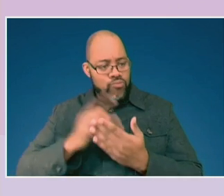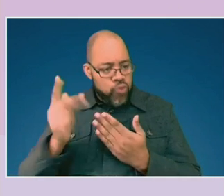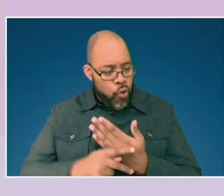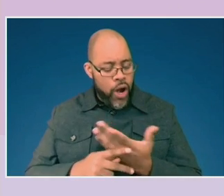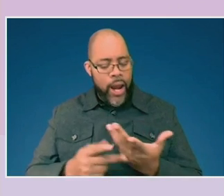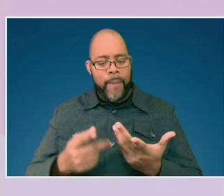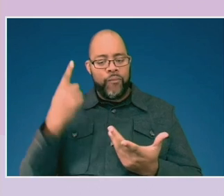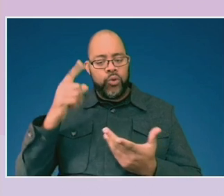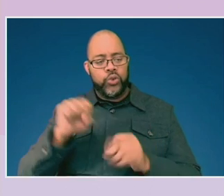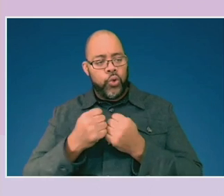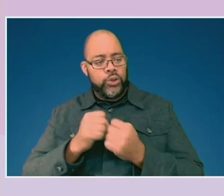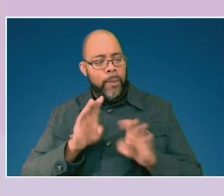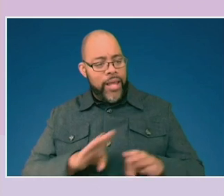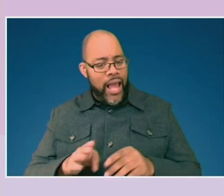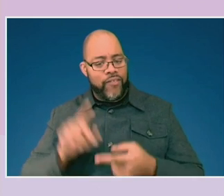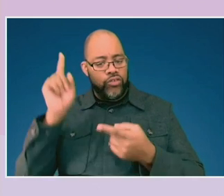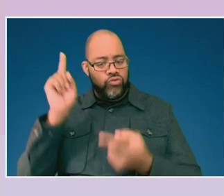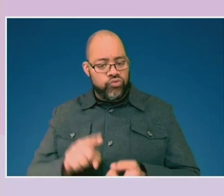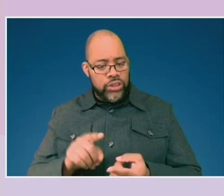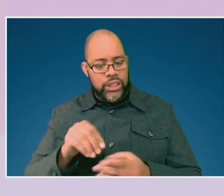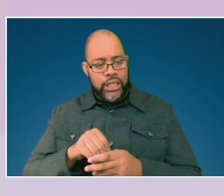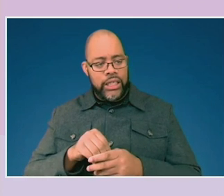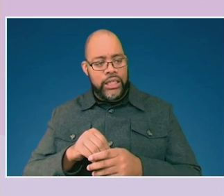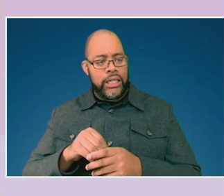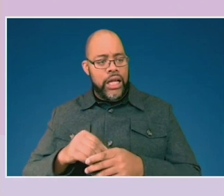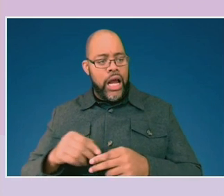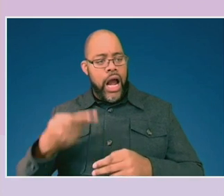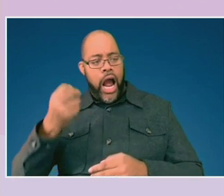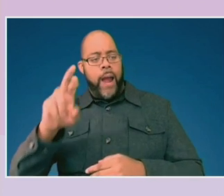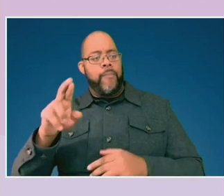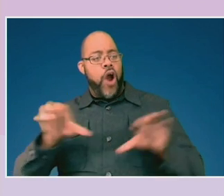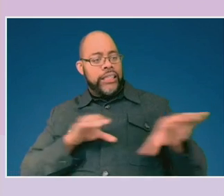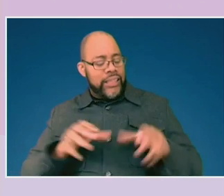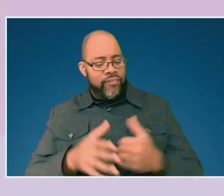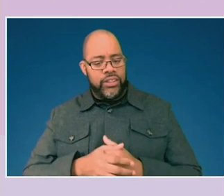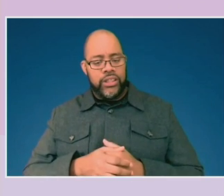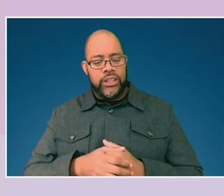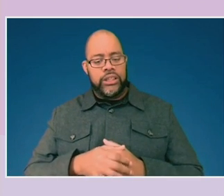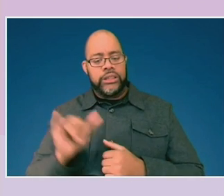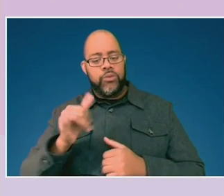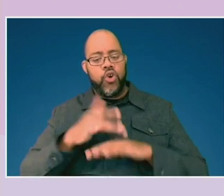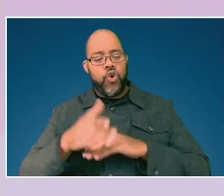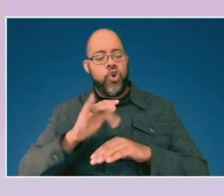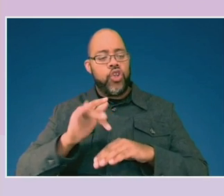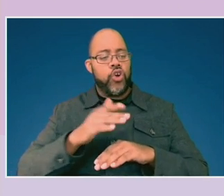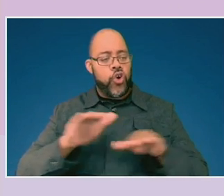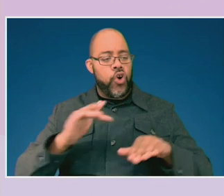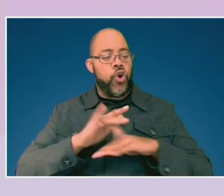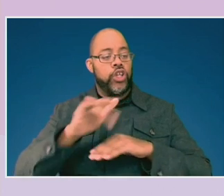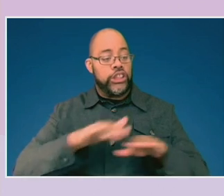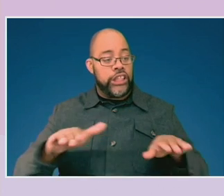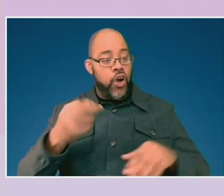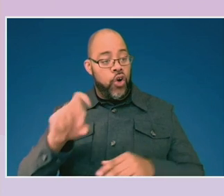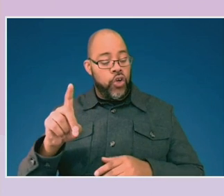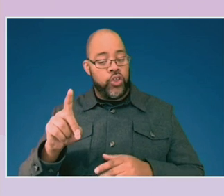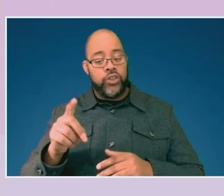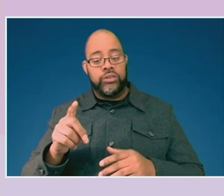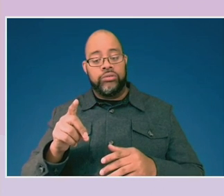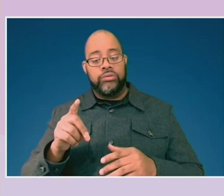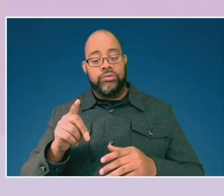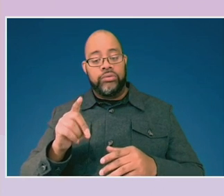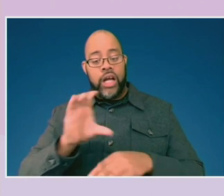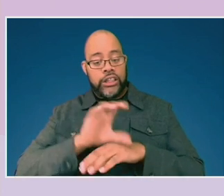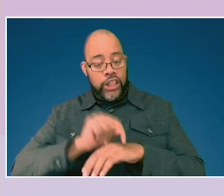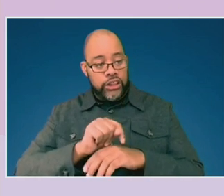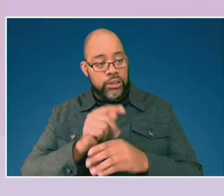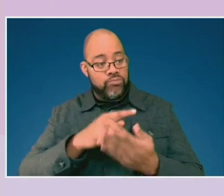behavior, decreases in hyperactivity. Similarly, our early childhood classroom consultation program has seen improvements